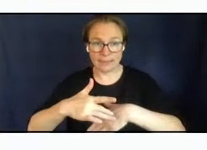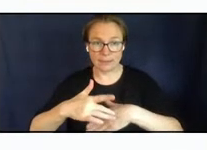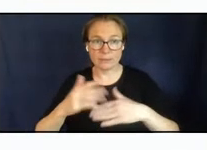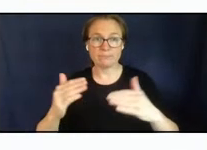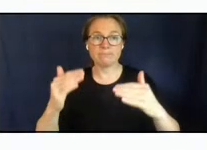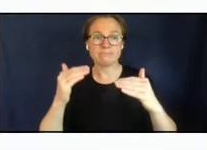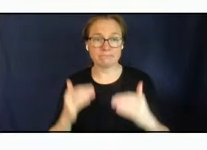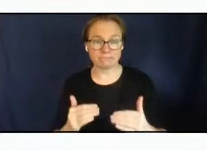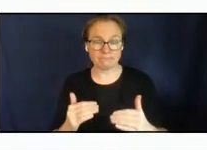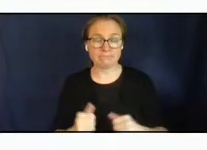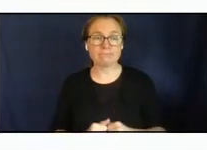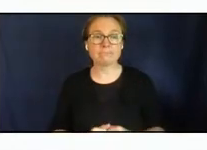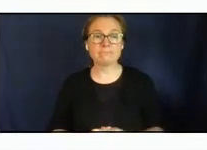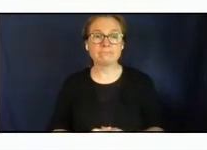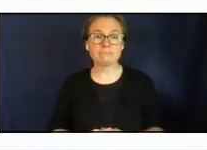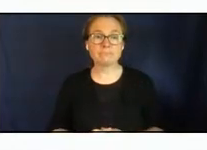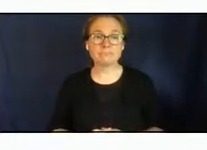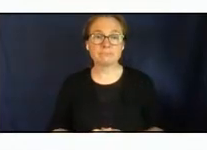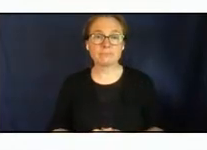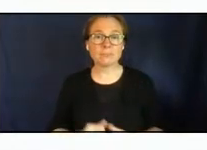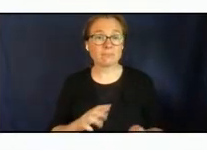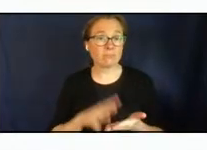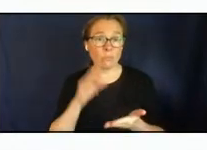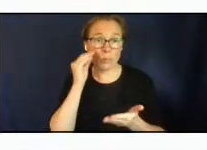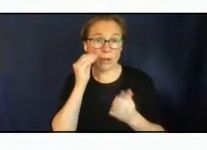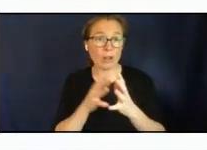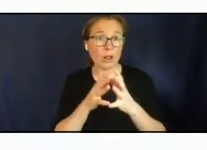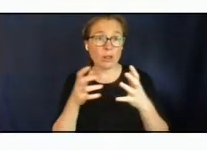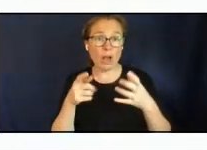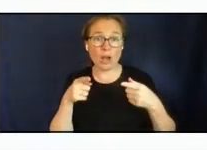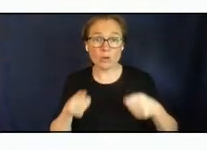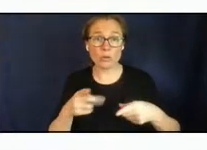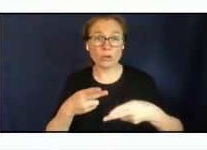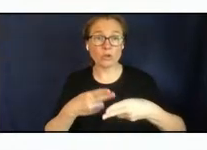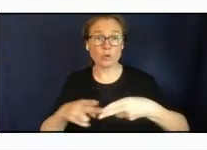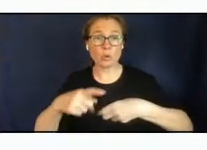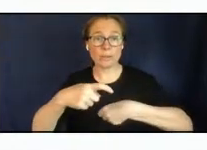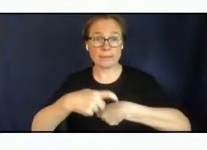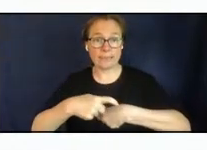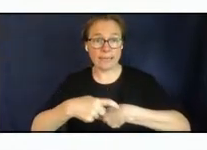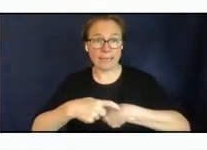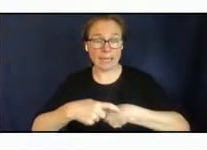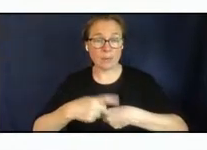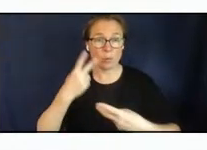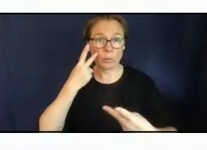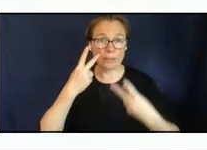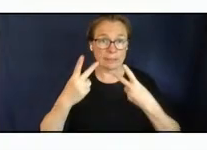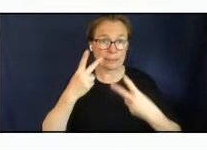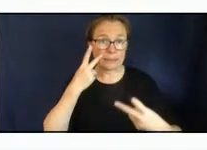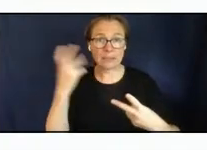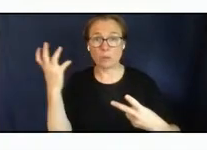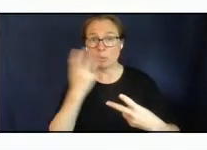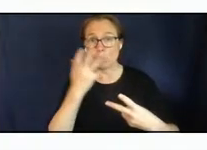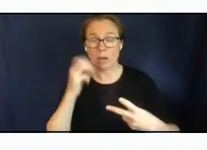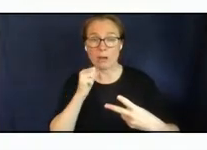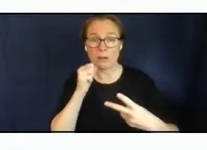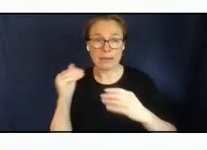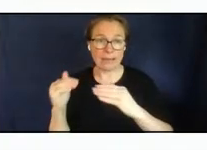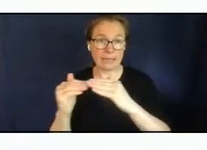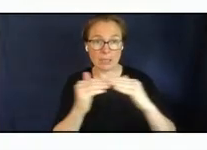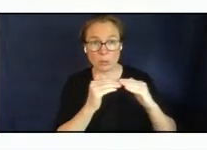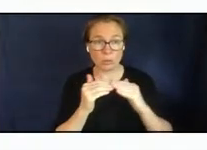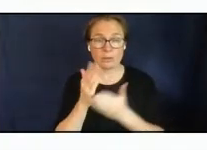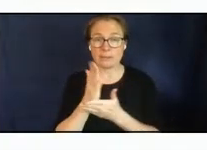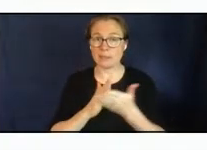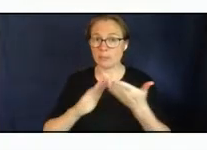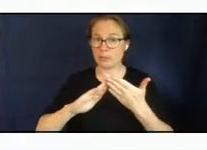In conclusion, we learned a lot in a relatively short period of time. The disparities that led to the disproportionate burden of COVID disease in underserved communities existed